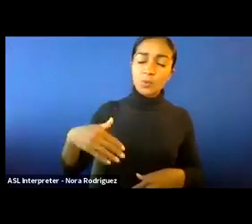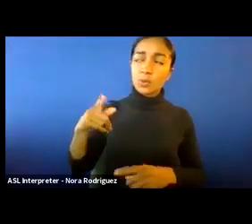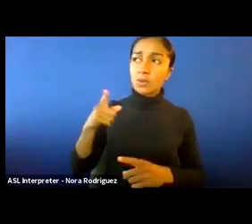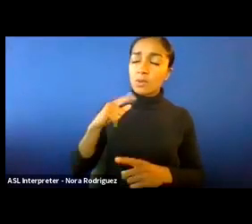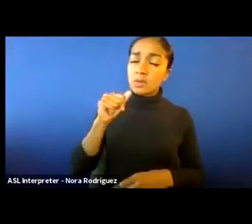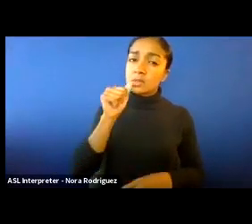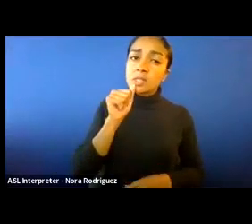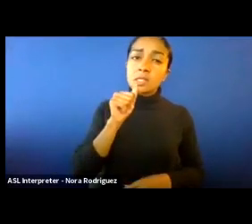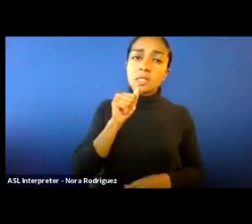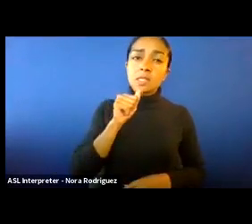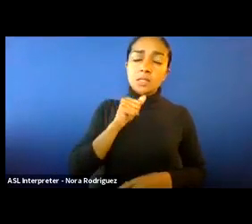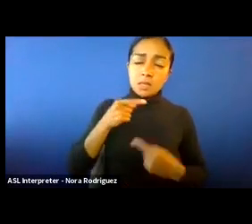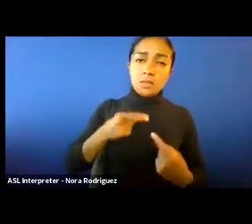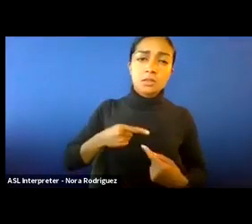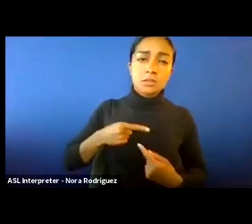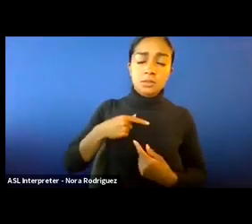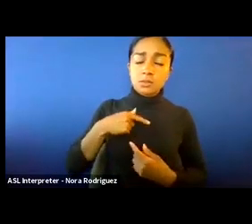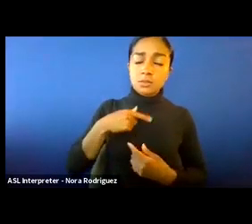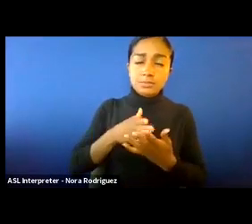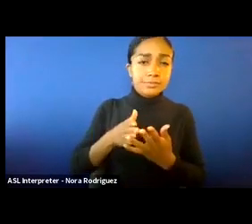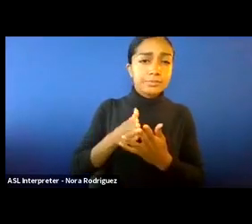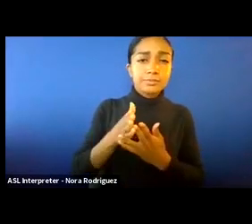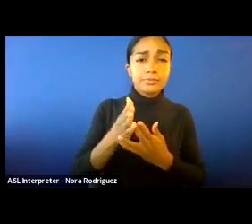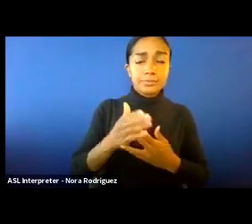endured, and survived